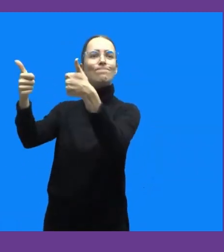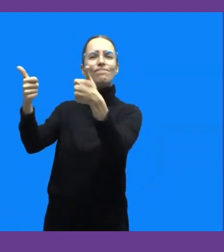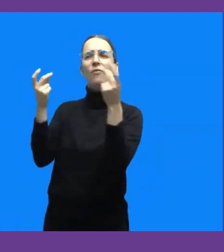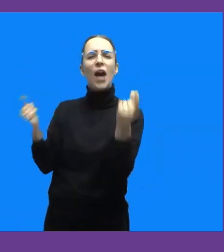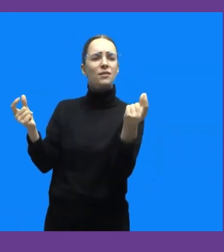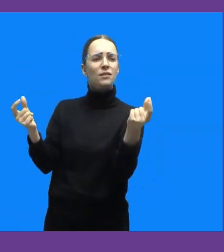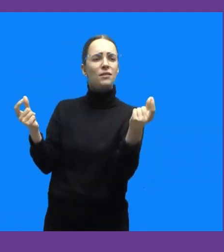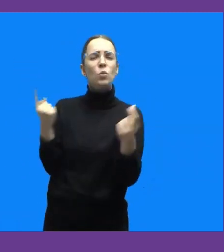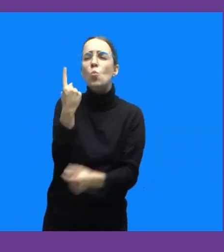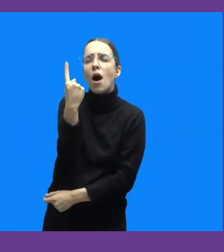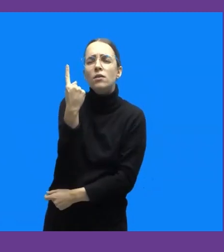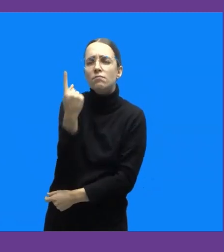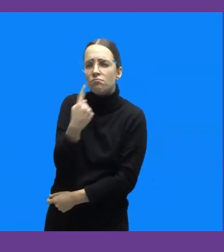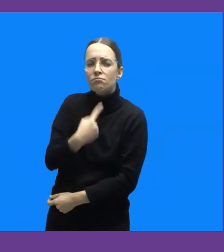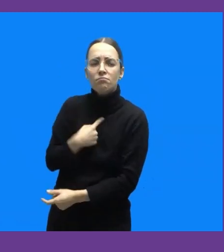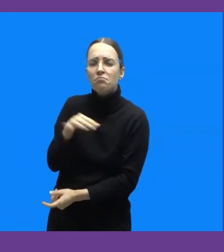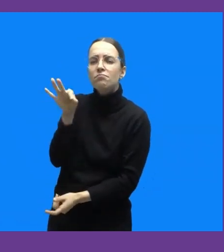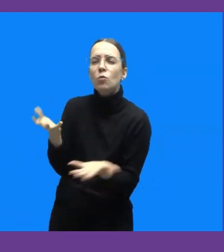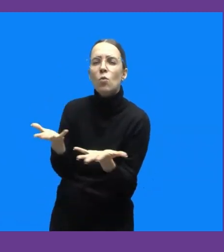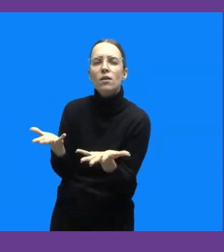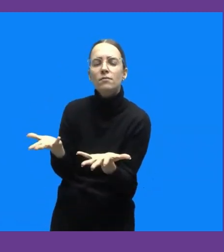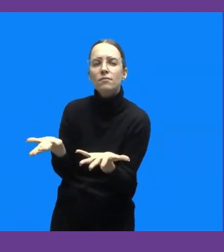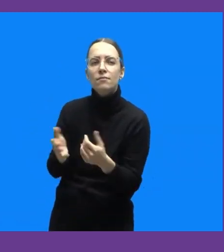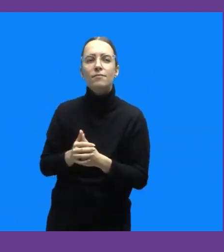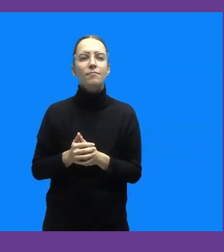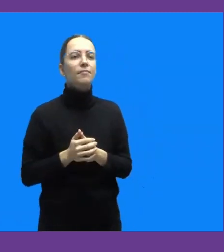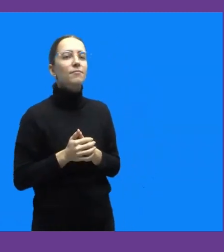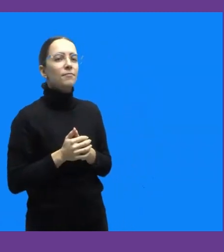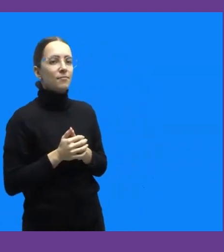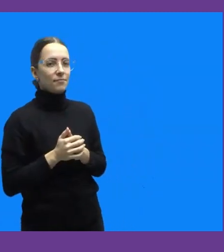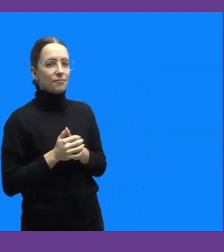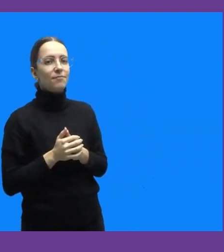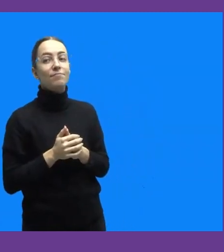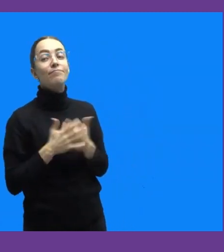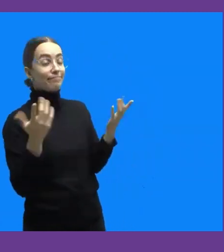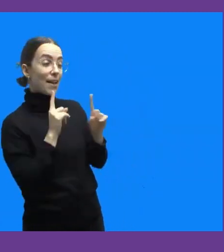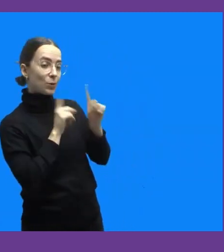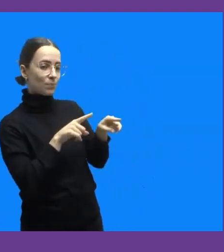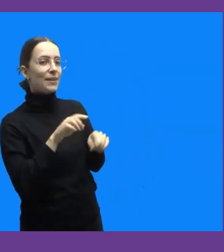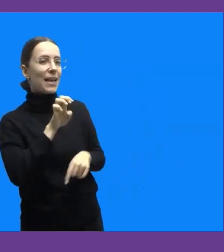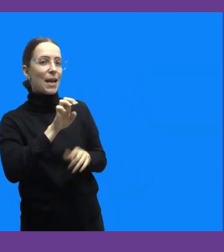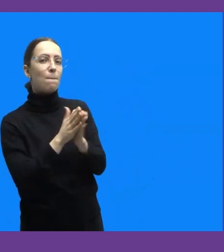One, immediate. E-books. E-books, okay. That was quick.